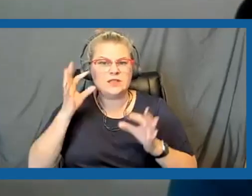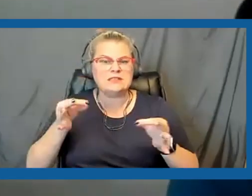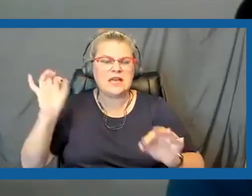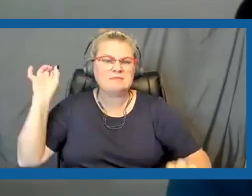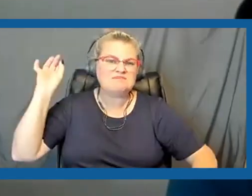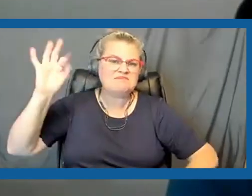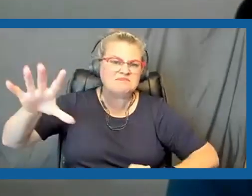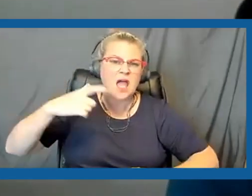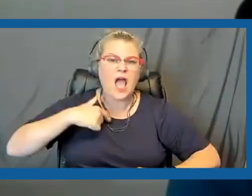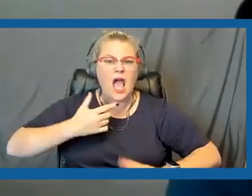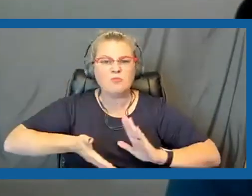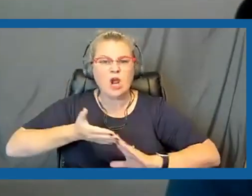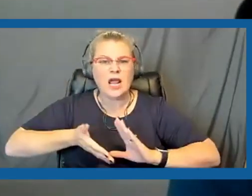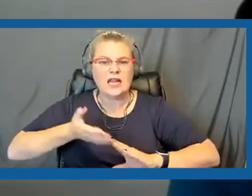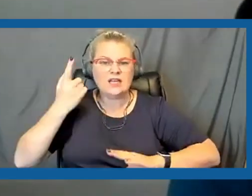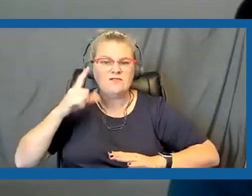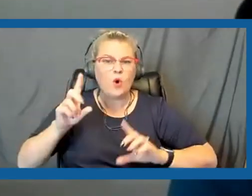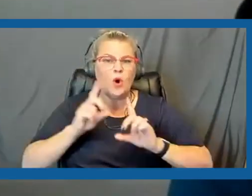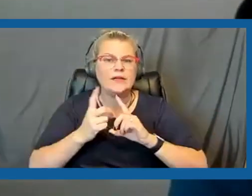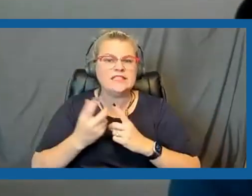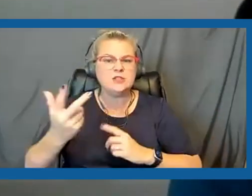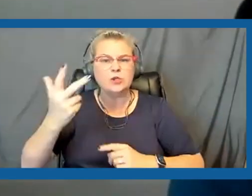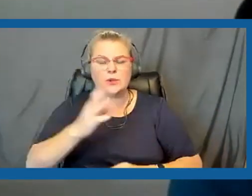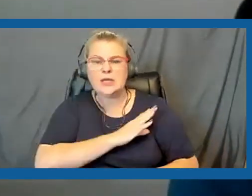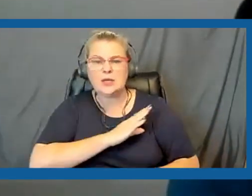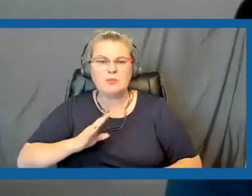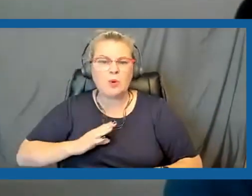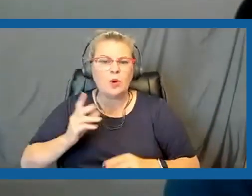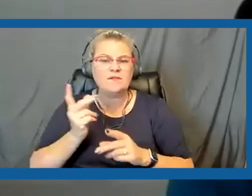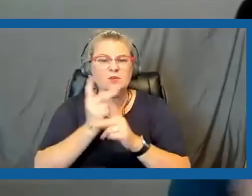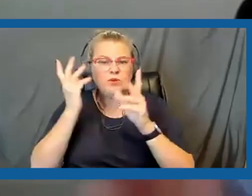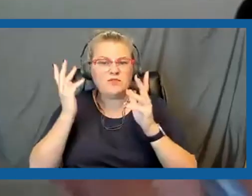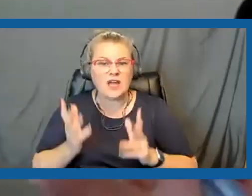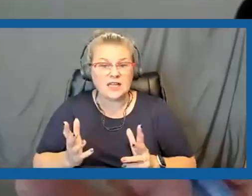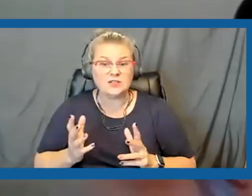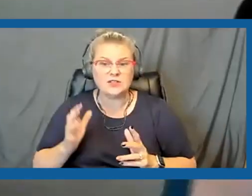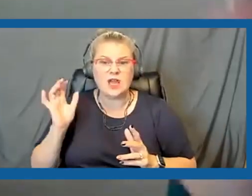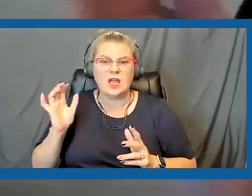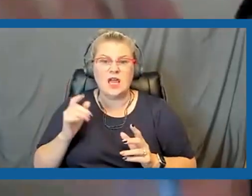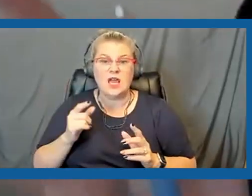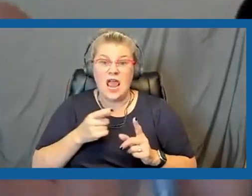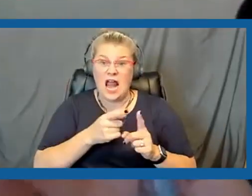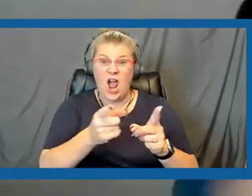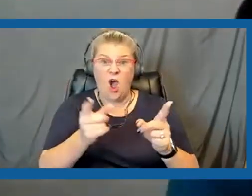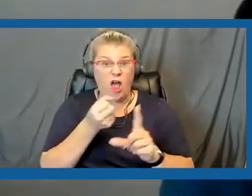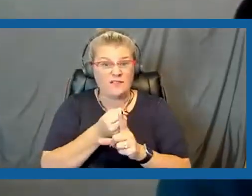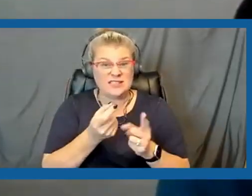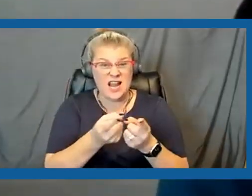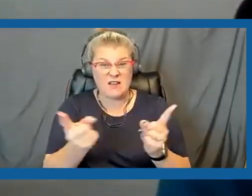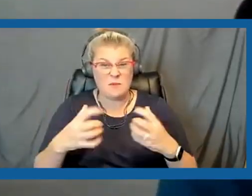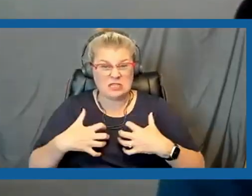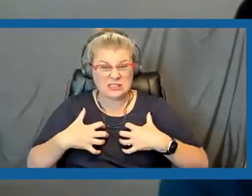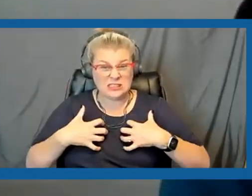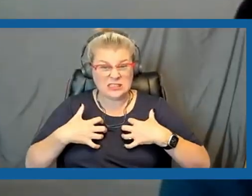I am running for District 3 Board of Supervisors. And that infuriated everybody all of a sudden,